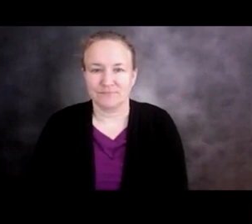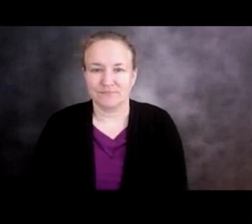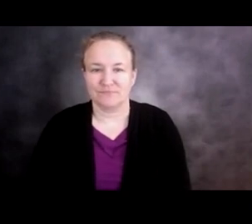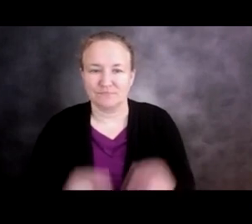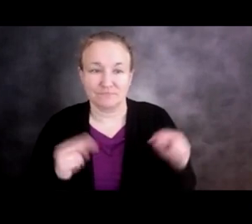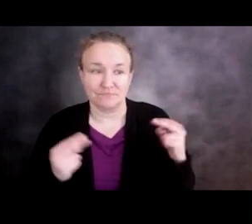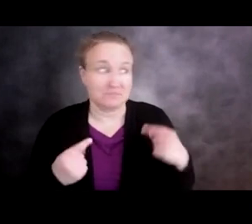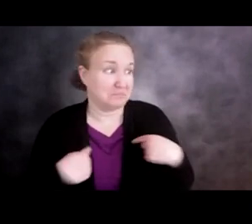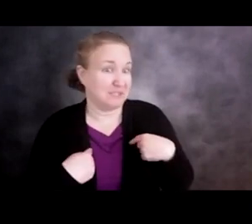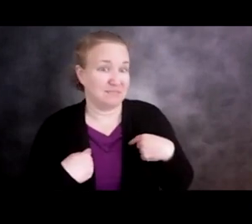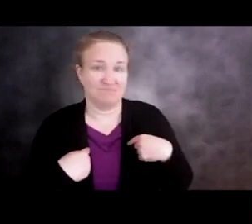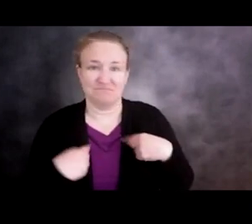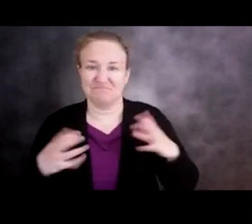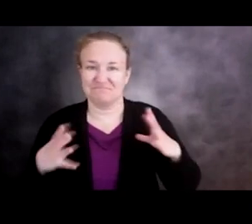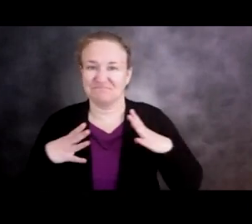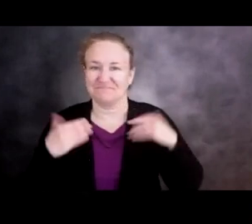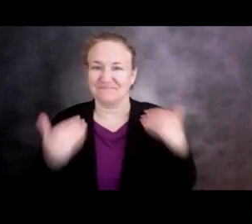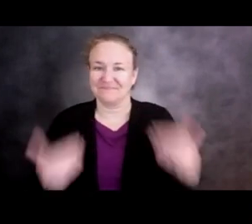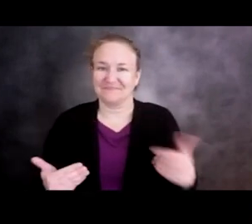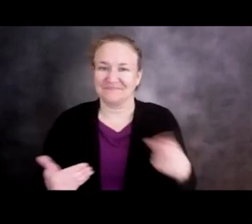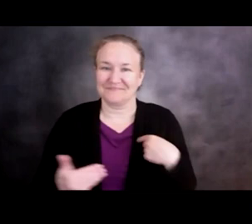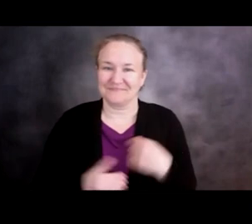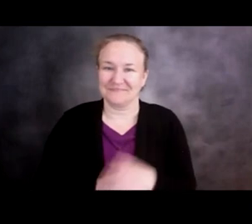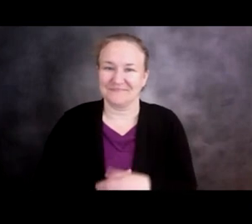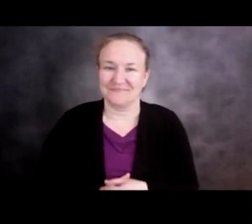Okay, me? I'll do.